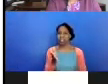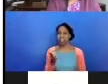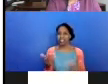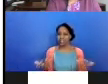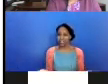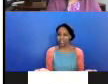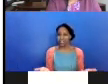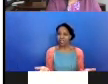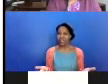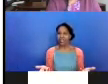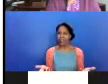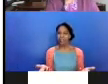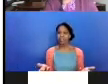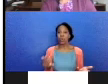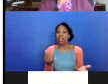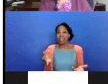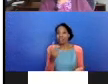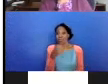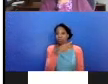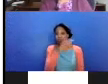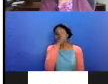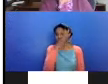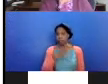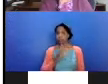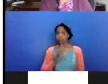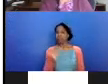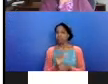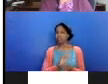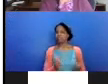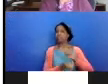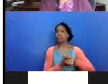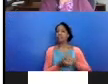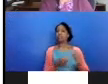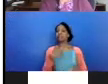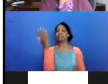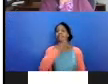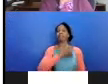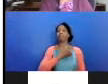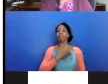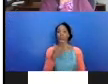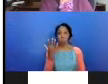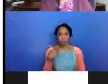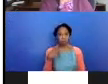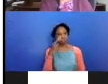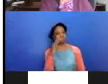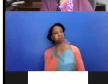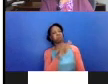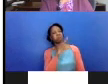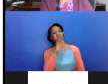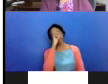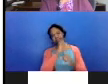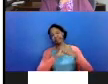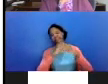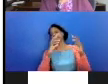changing, I wasn't even able to see it because I just was pathologizing it as a honeymoon phase. I didn't actually see it as seeds of taking